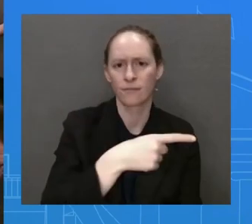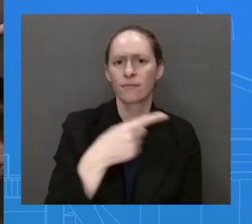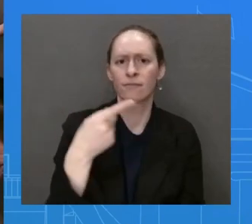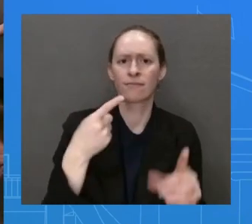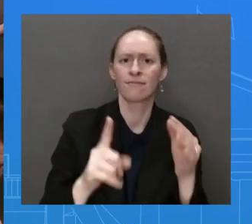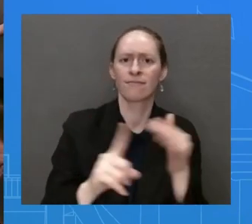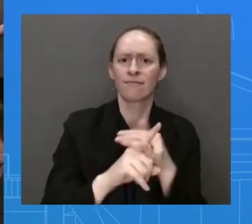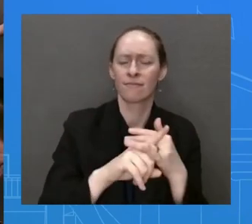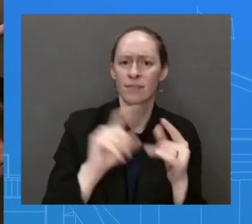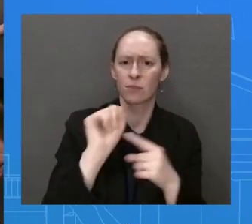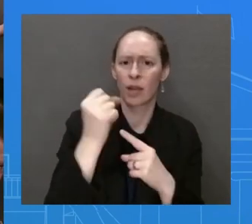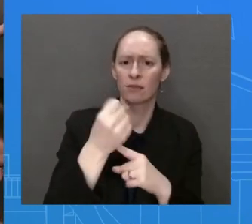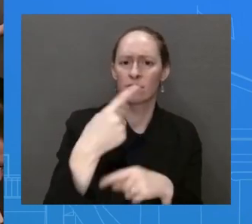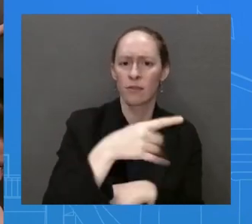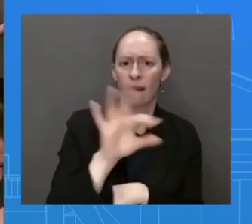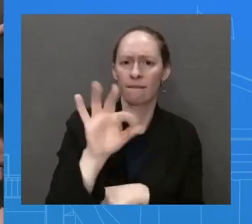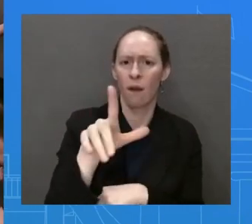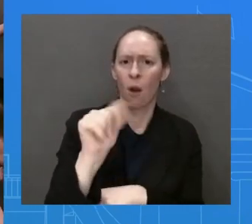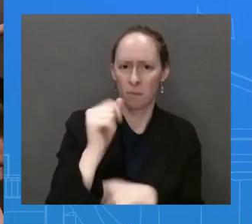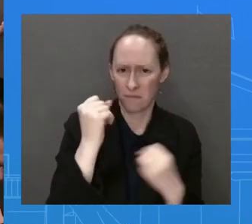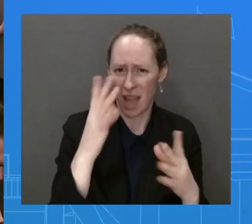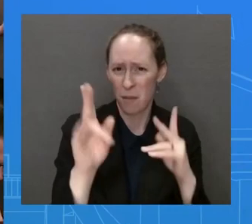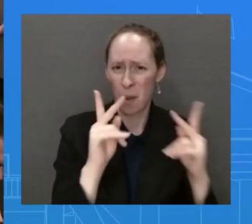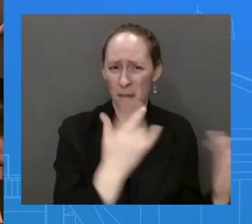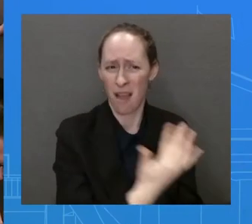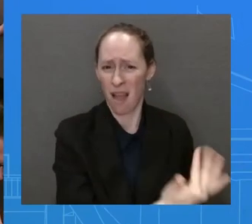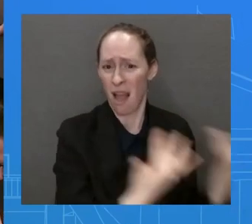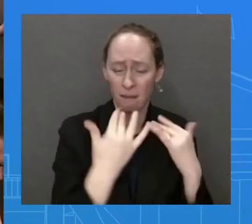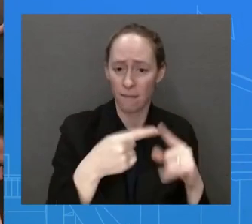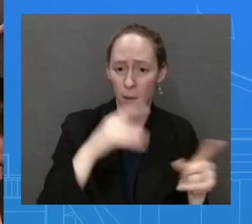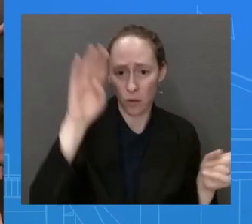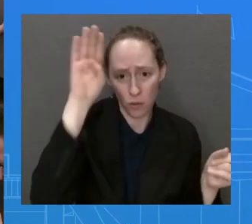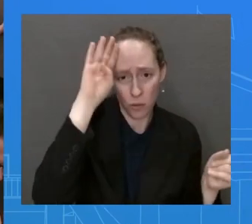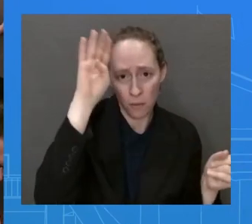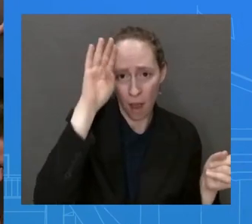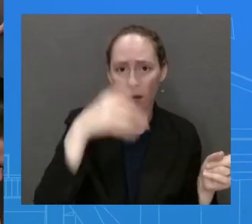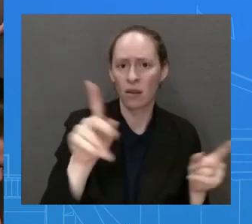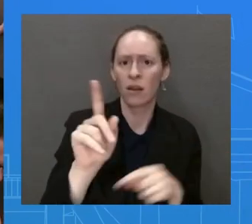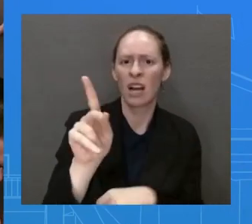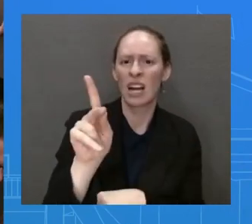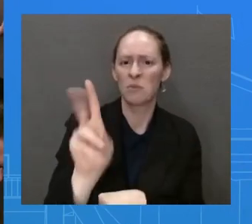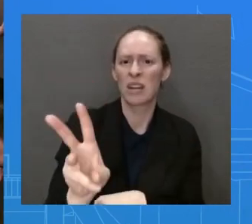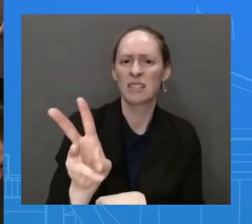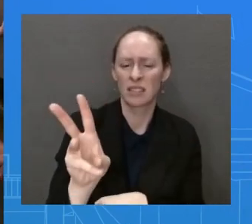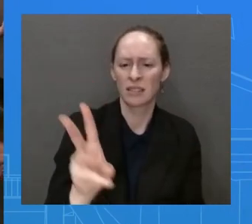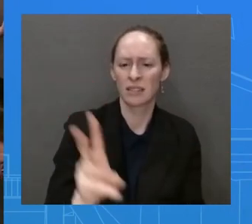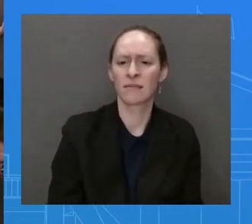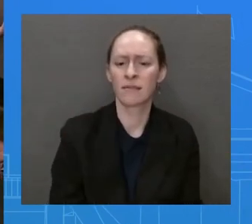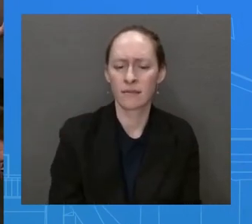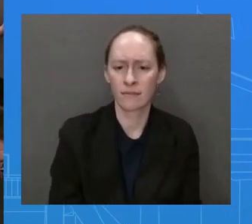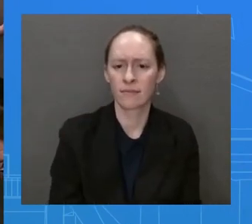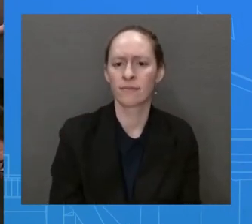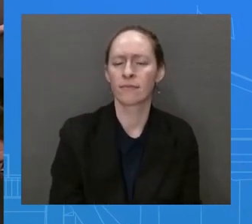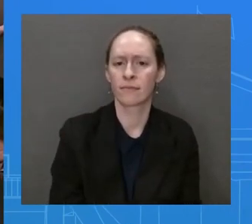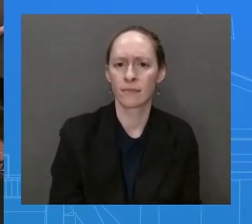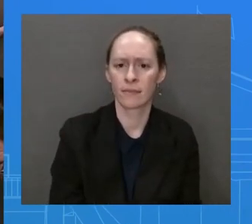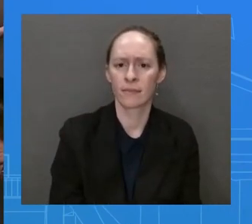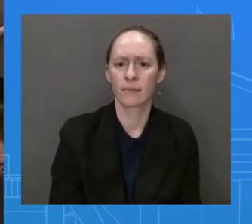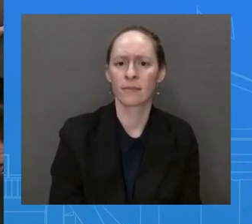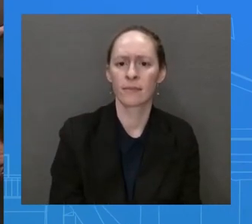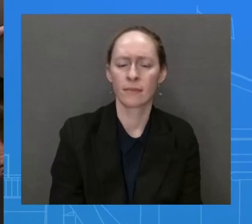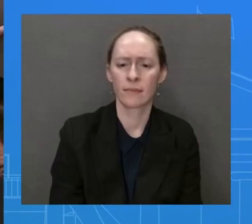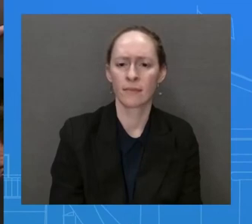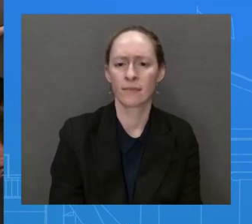believe you said it was a political ploy on the part of Governor DeSantis to deploy the National Guard.